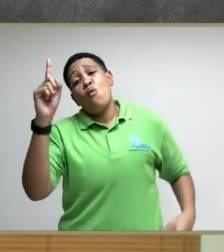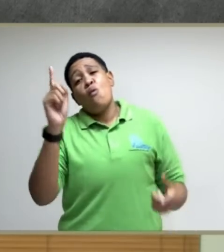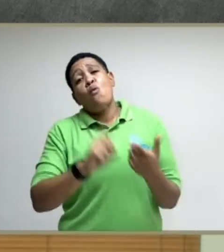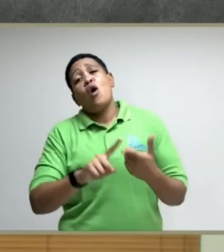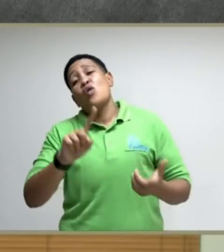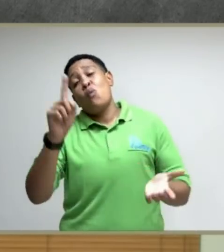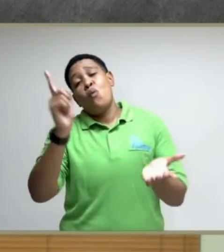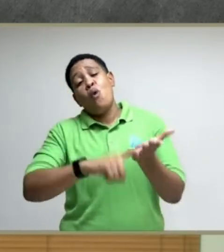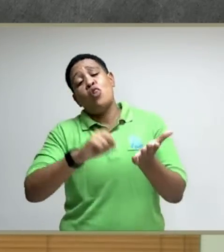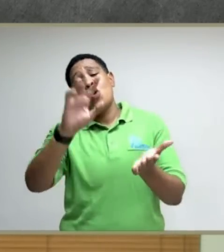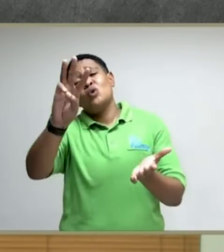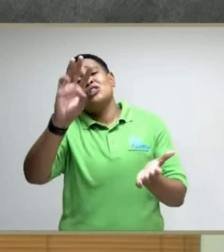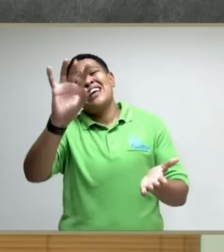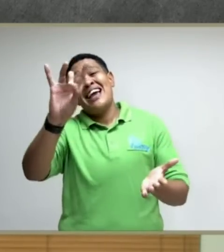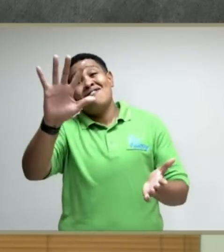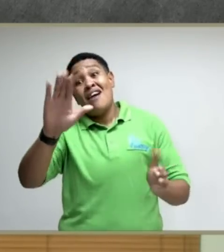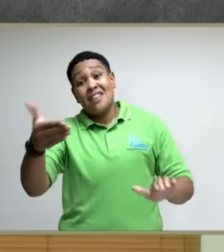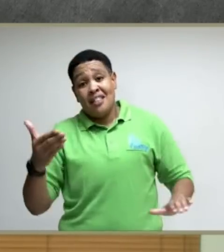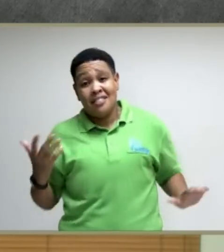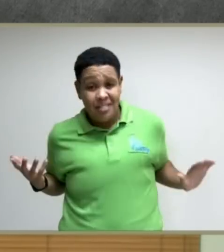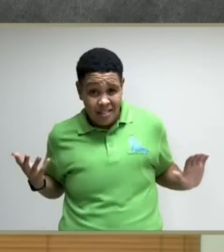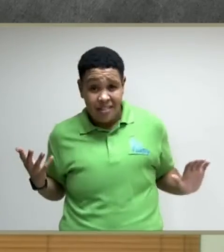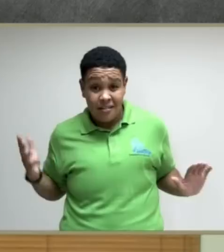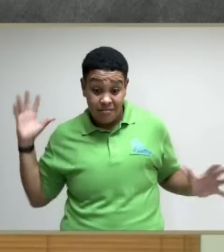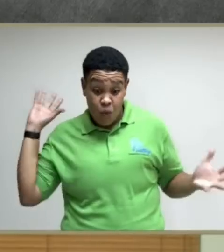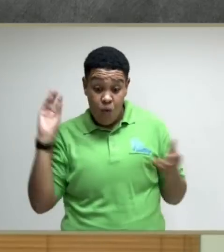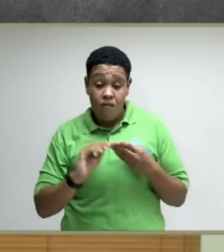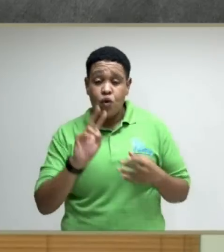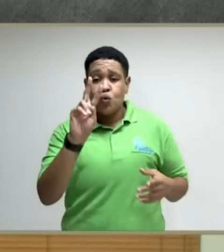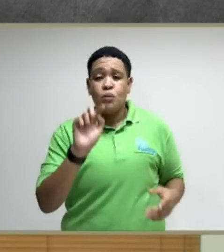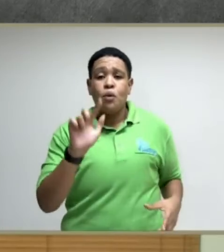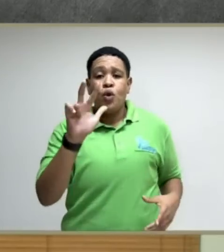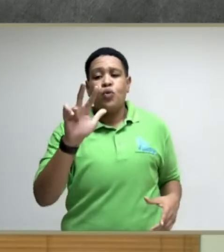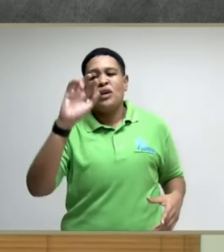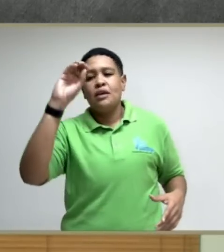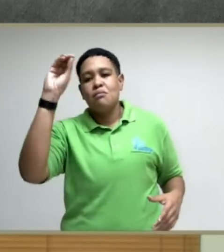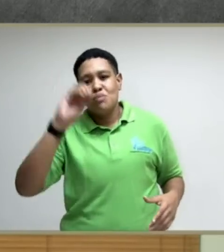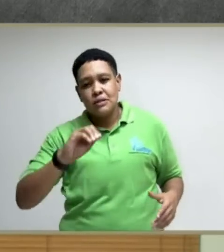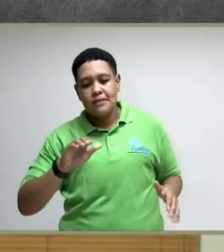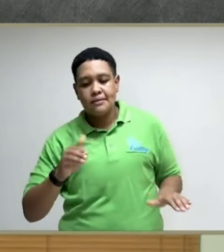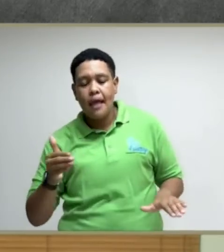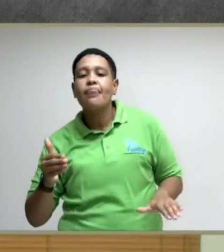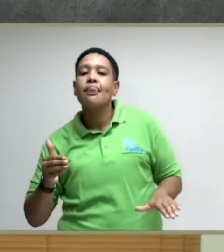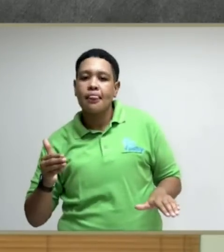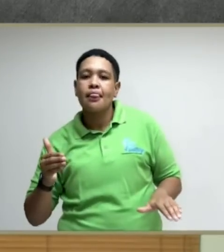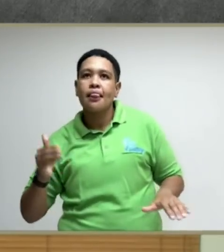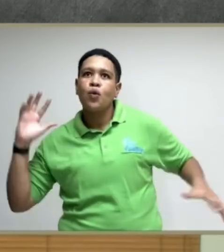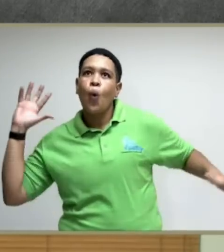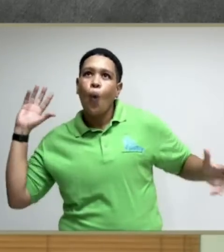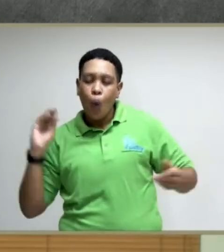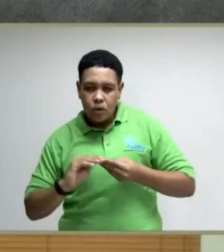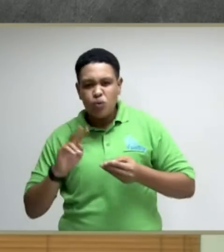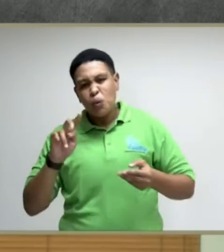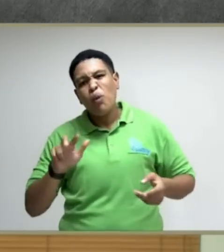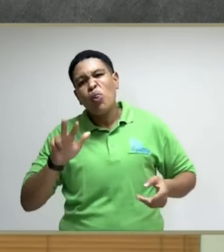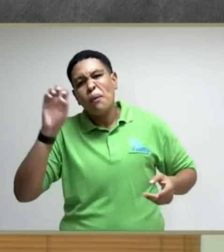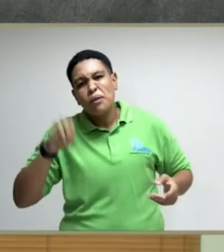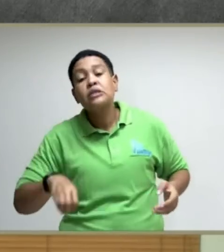1,685 deaths, and that is overall a 2.3% case fatality rate. Daily positivity rate